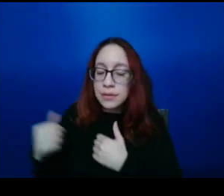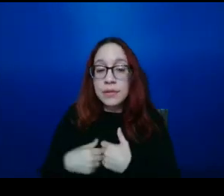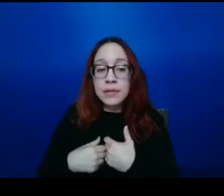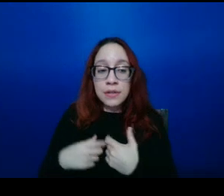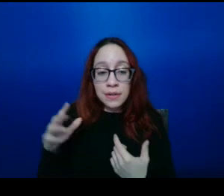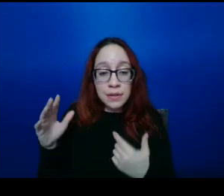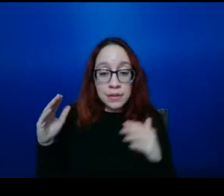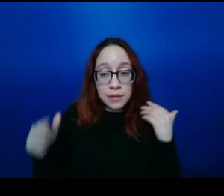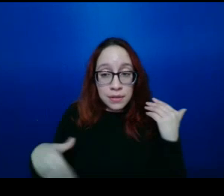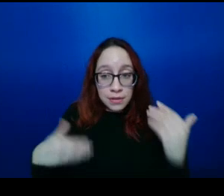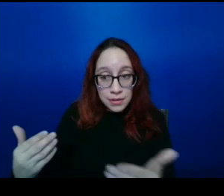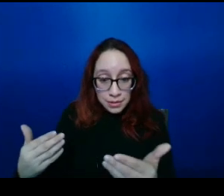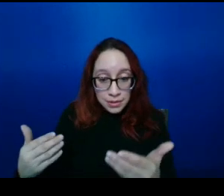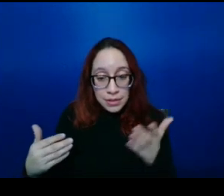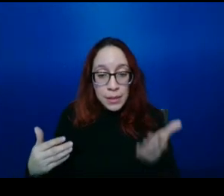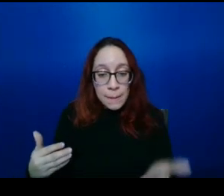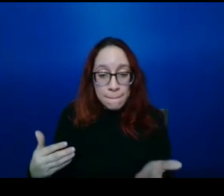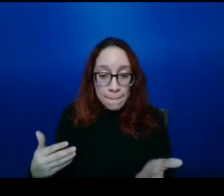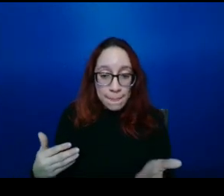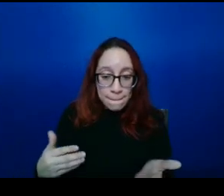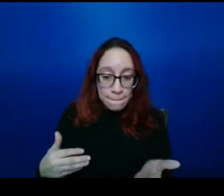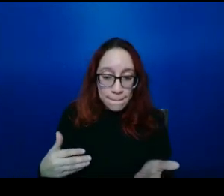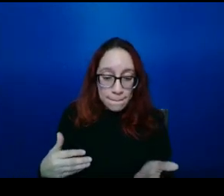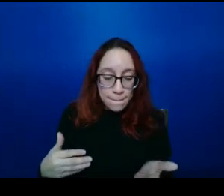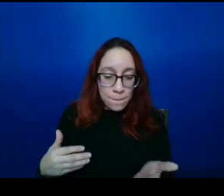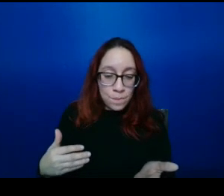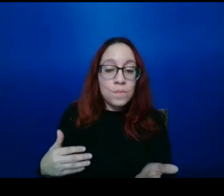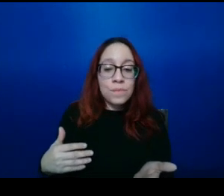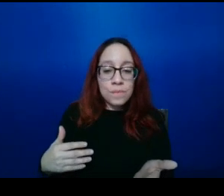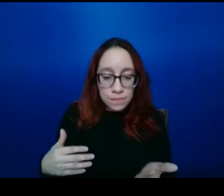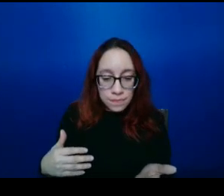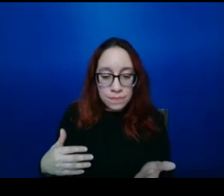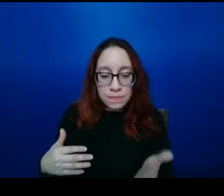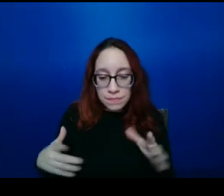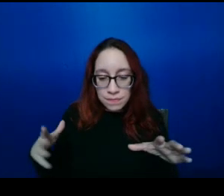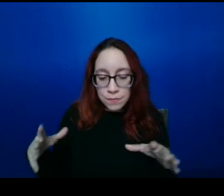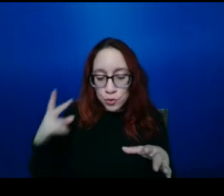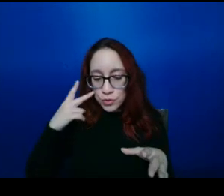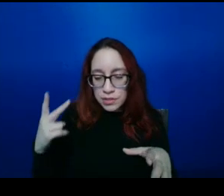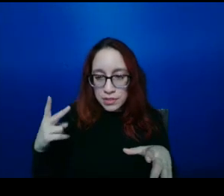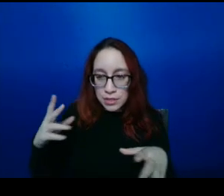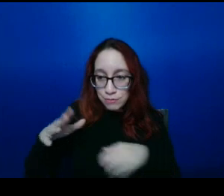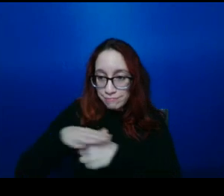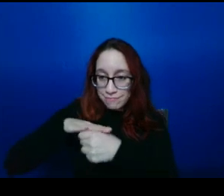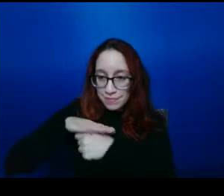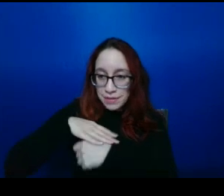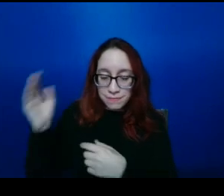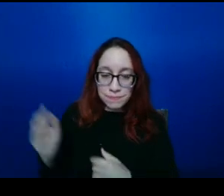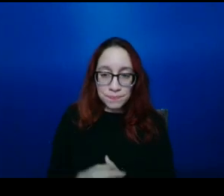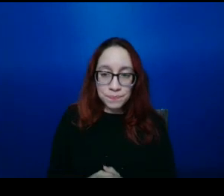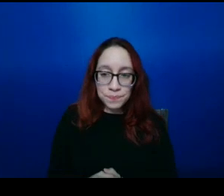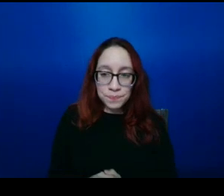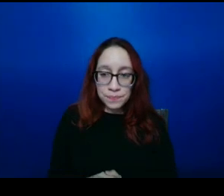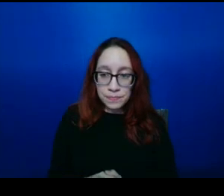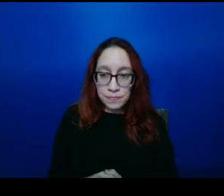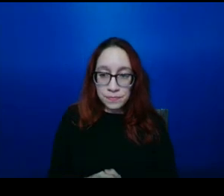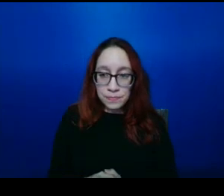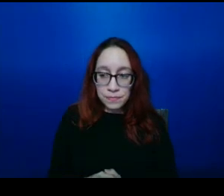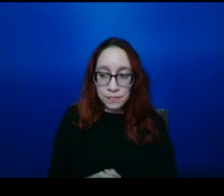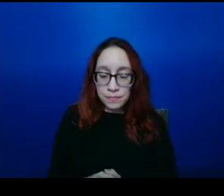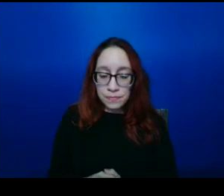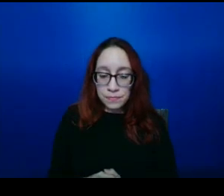click forward, you'll see, okay, so this is the context of the site, the more context, keep